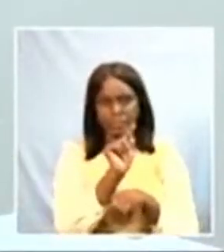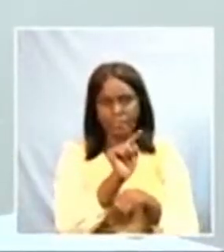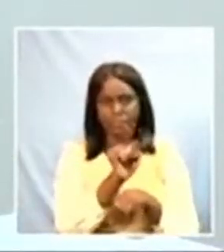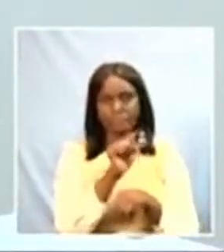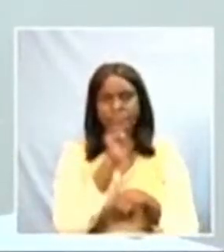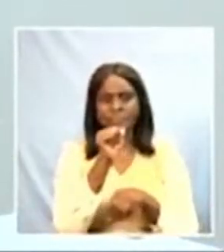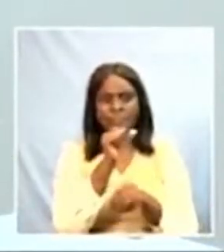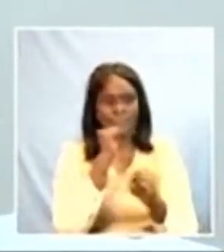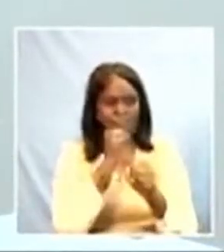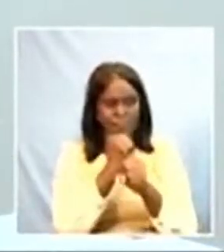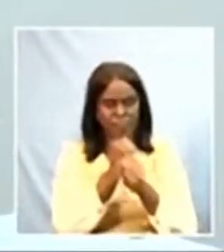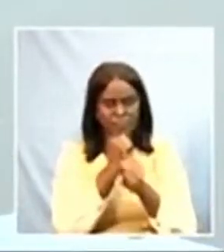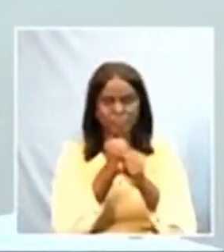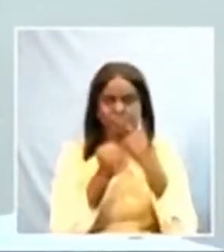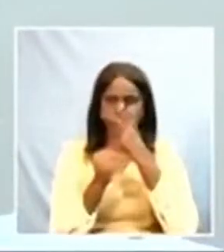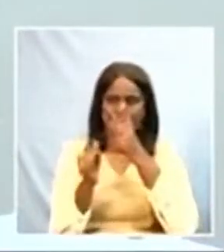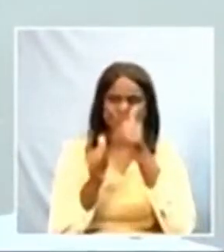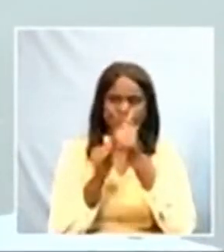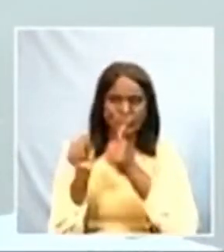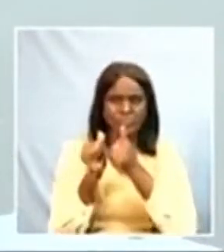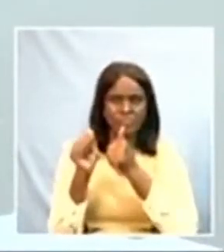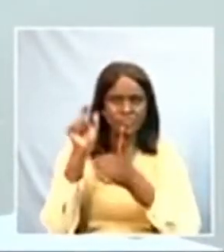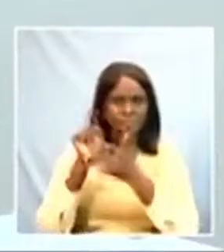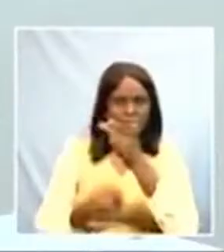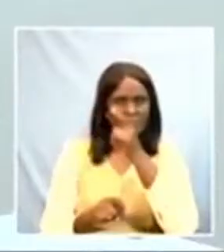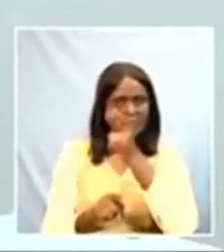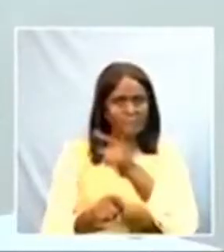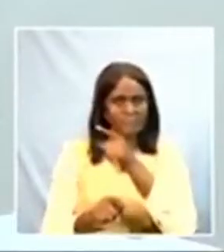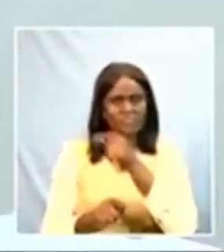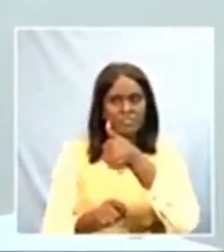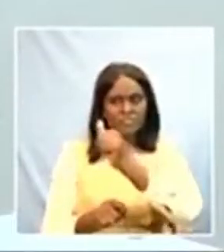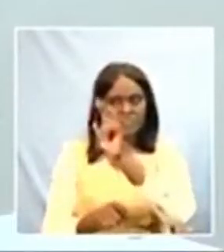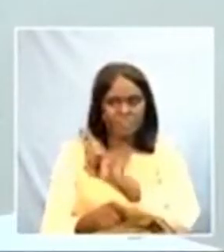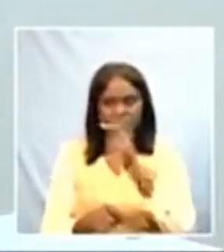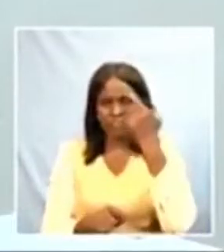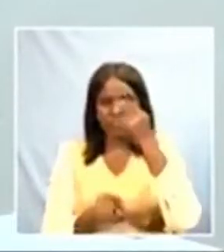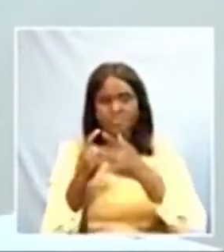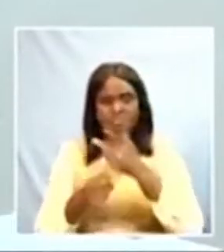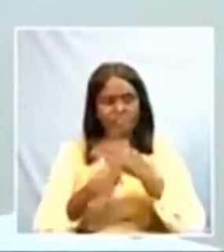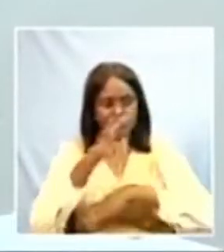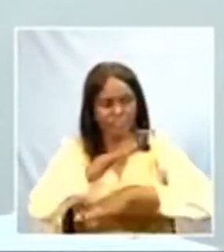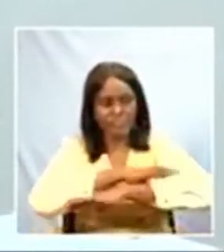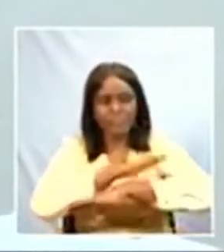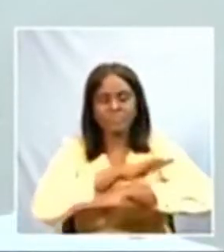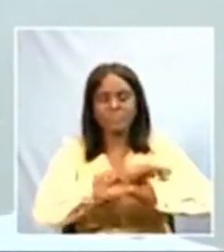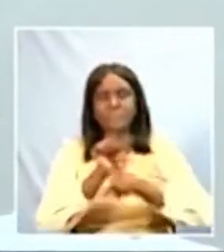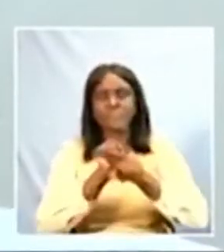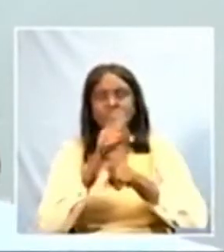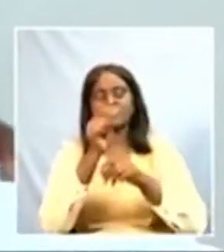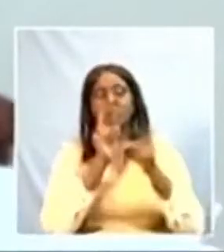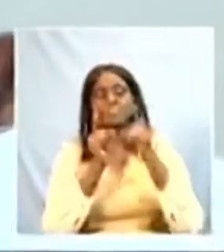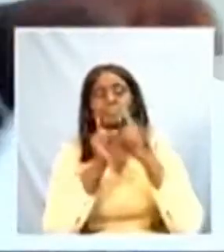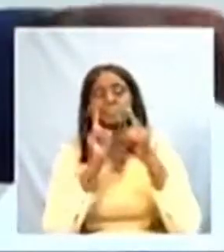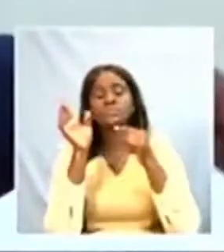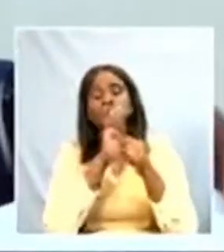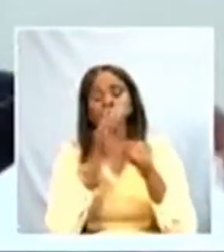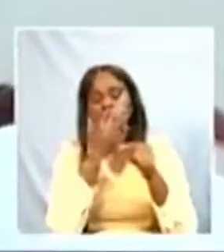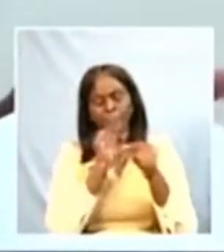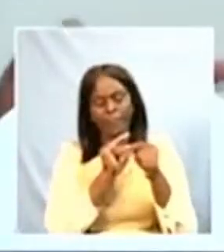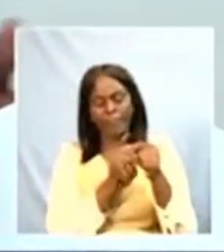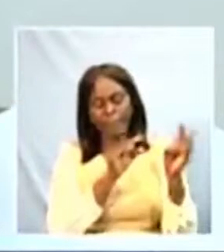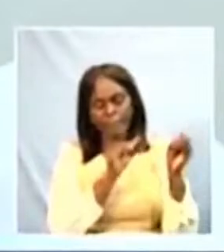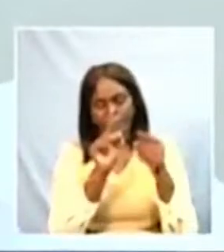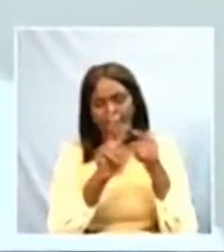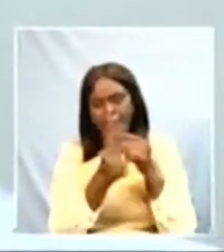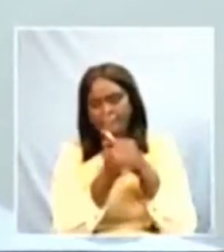not done. Then you look at the administrative component. What were you using it for? The desks, as he has said. Let's move to another